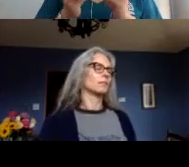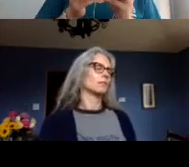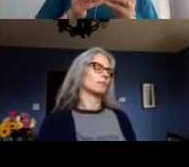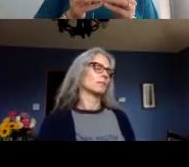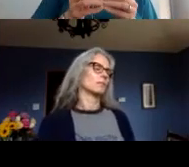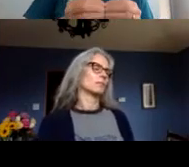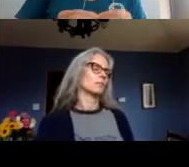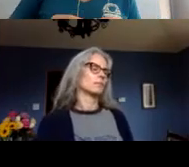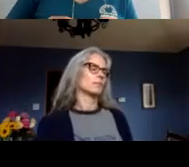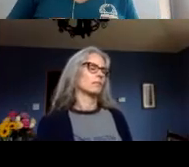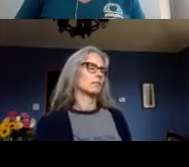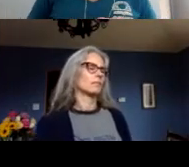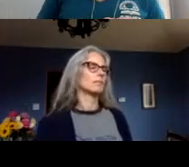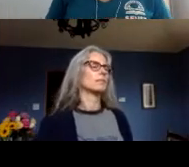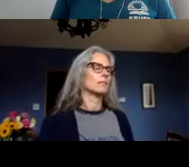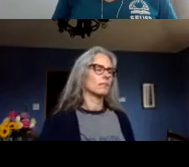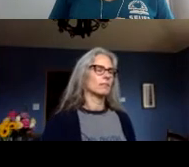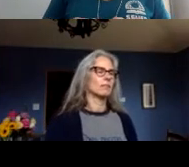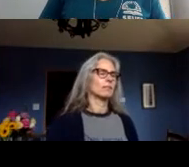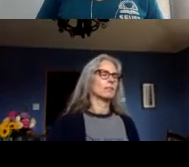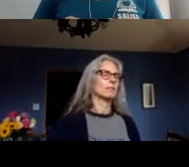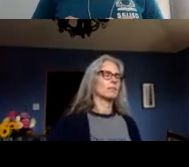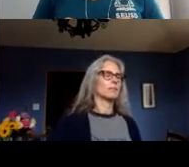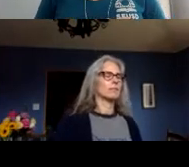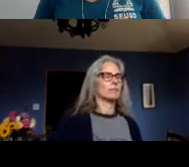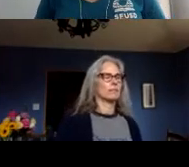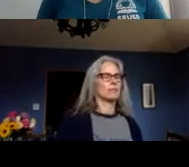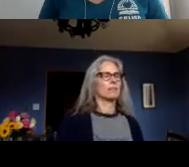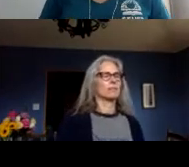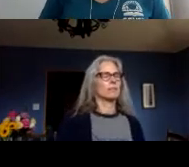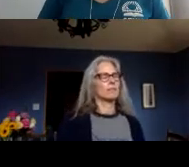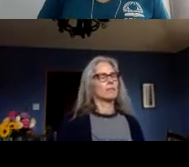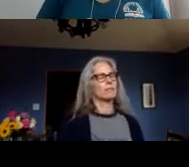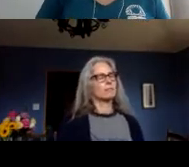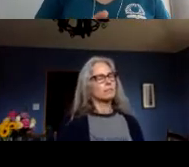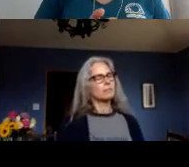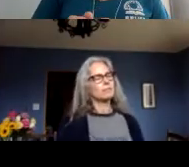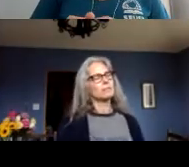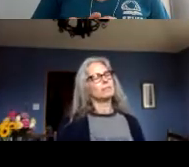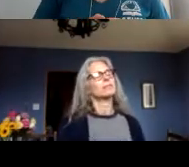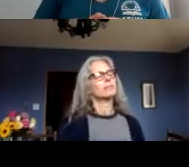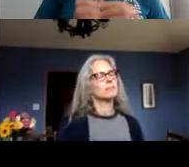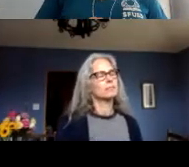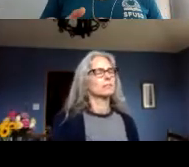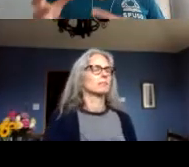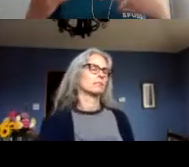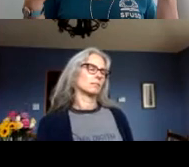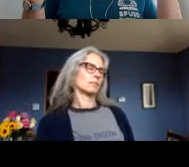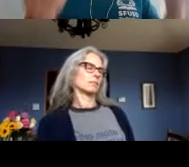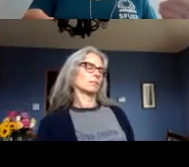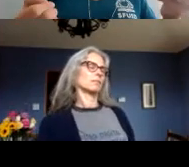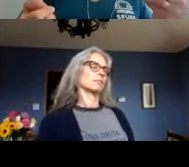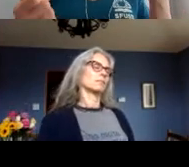Tools. You can attach Word and PowerPoint files, but it really doesn't work nearly as smoothly. I would